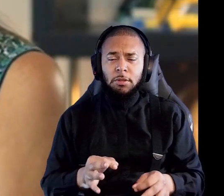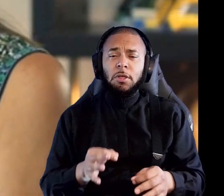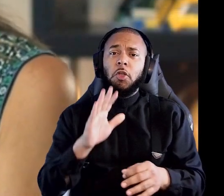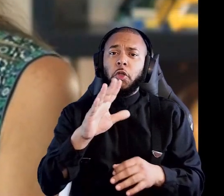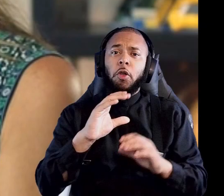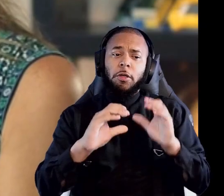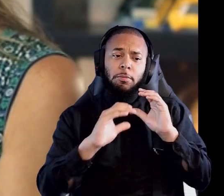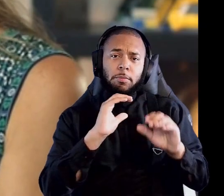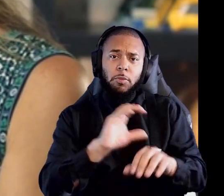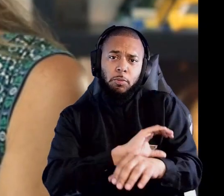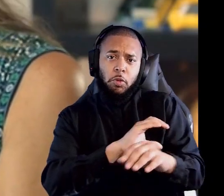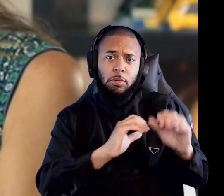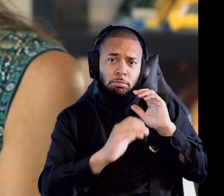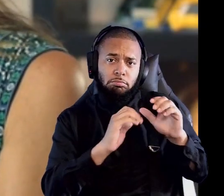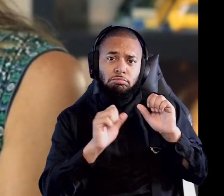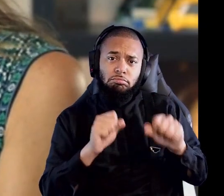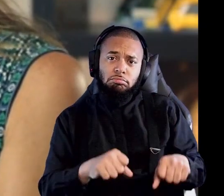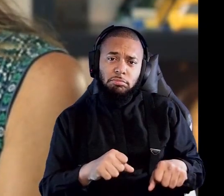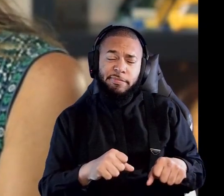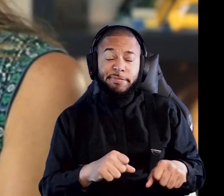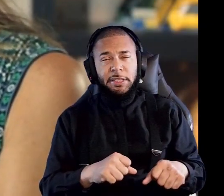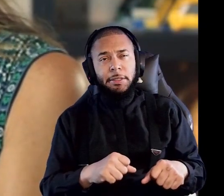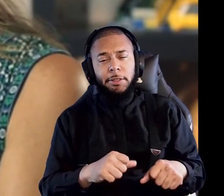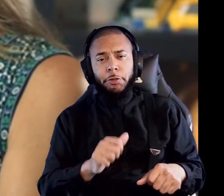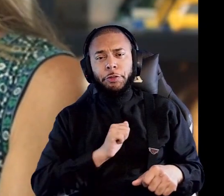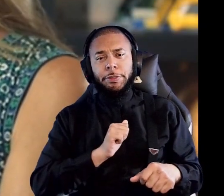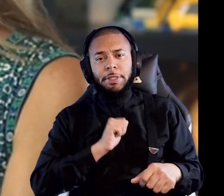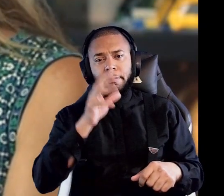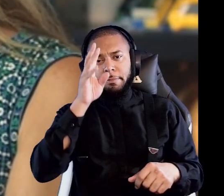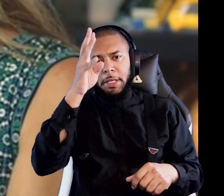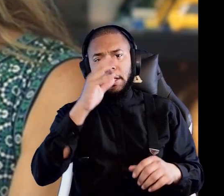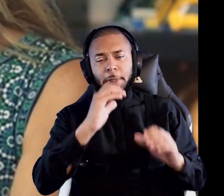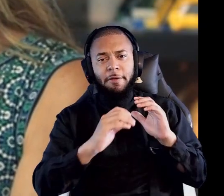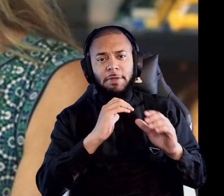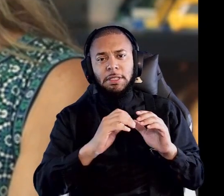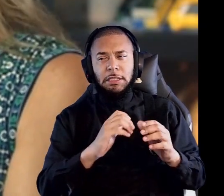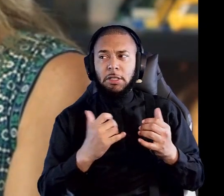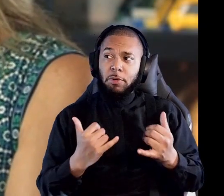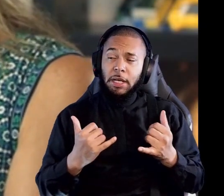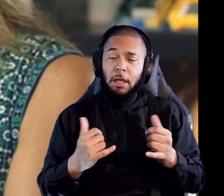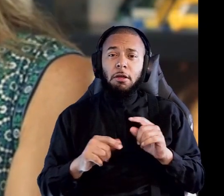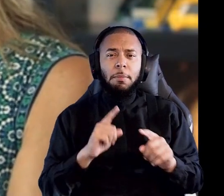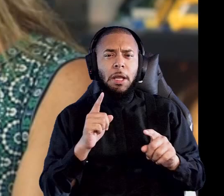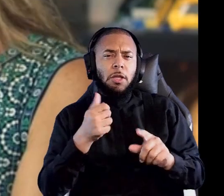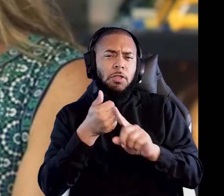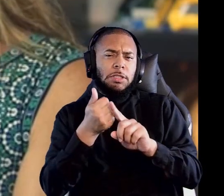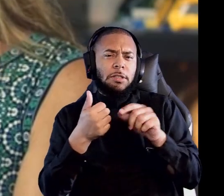to you. It's kind of a one-sided conversation right now, but give it a